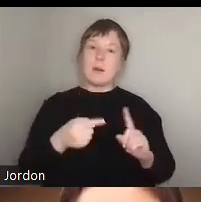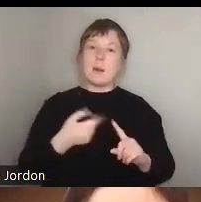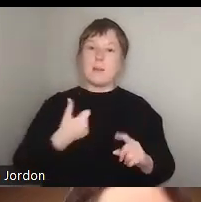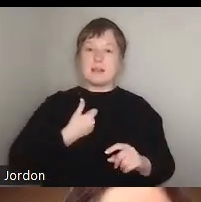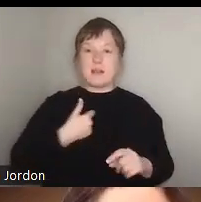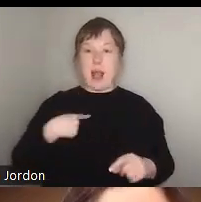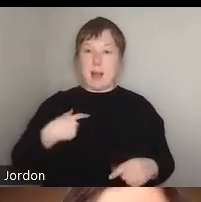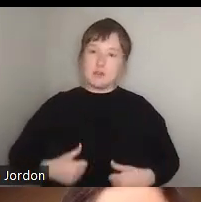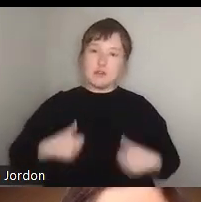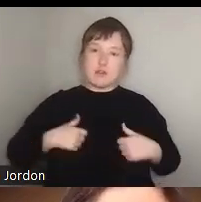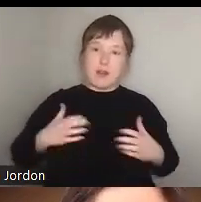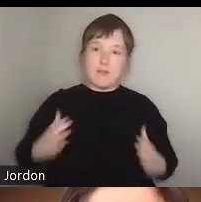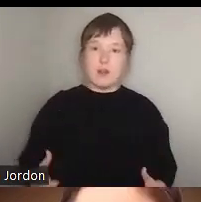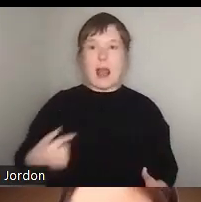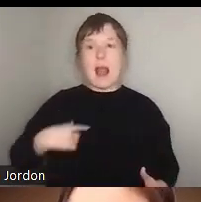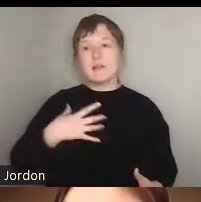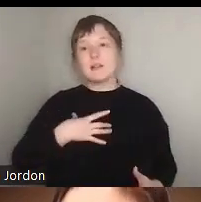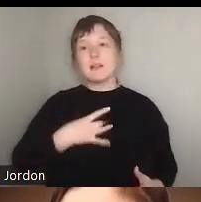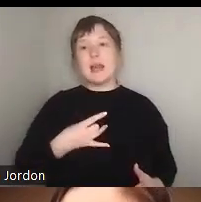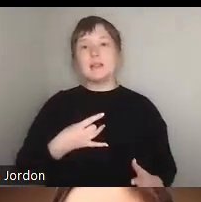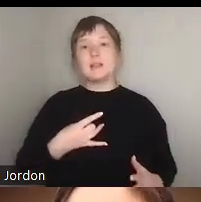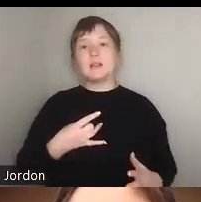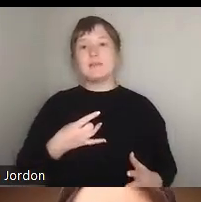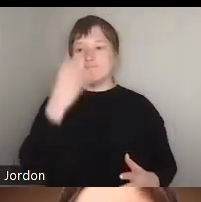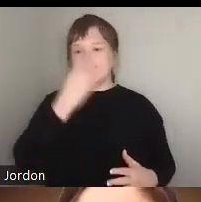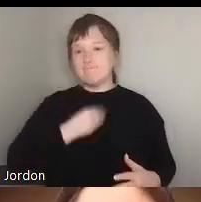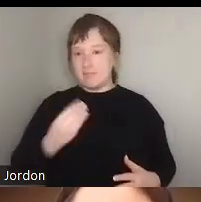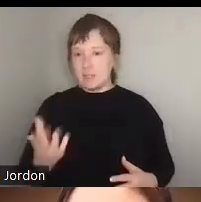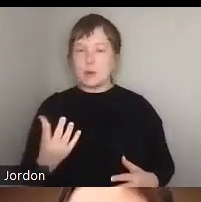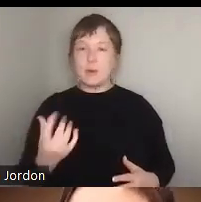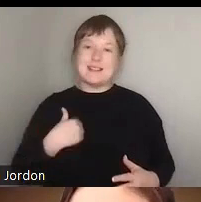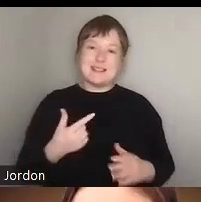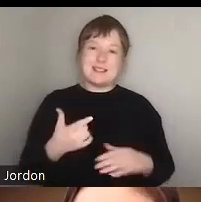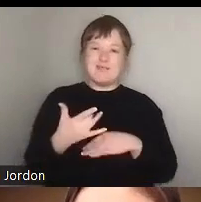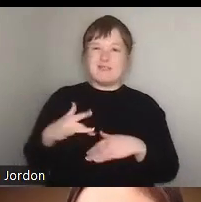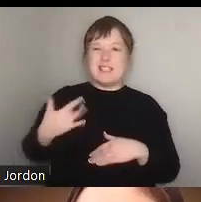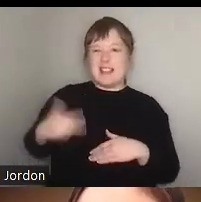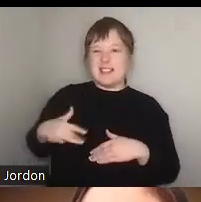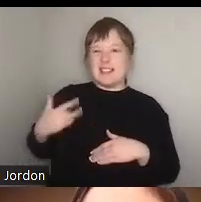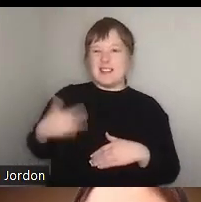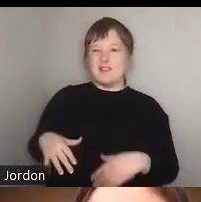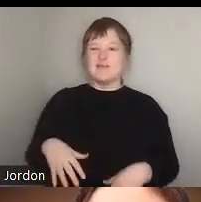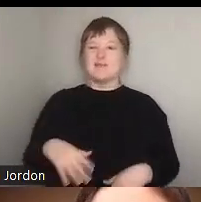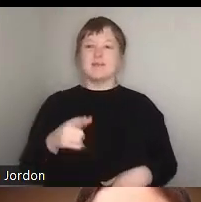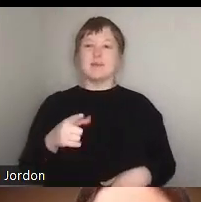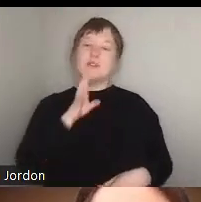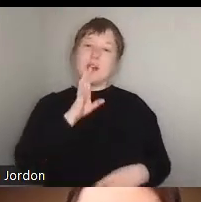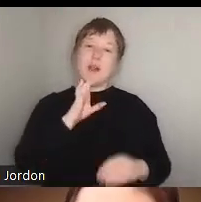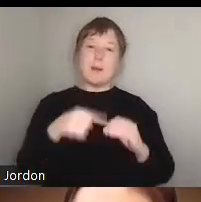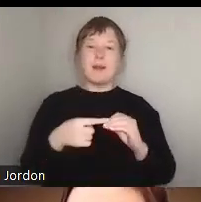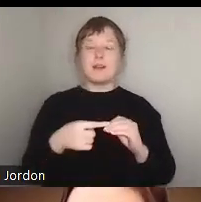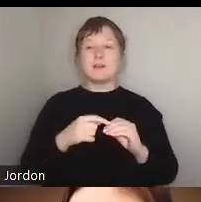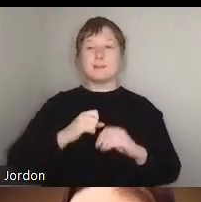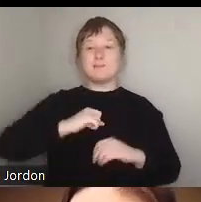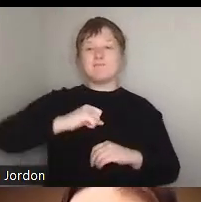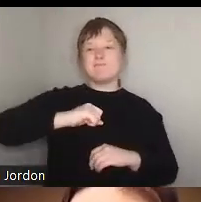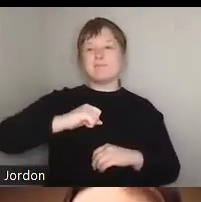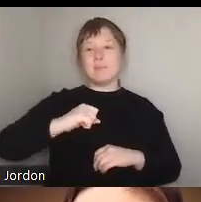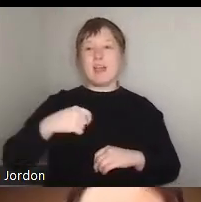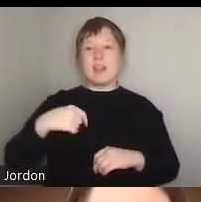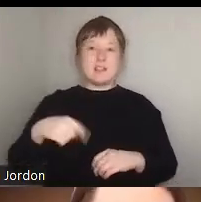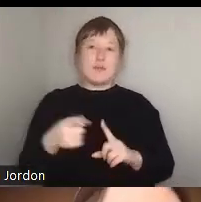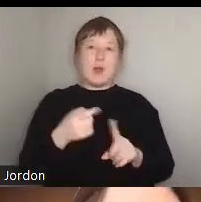survivor. I do like to disclose that because I think this is a sensitive topic, and people do appreciate knowing that the person talking about it, is coming from